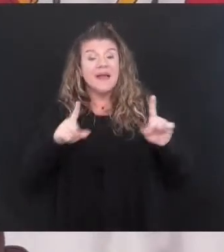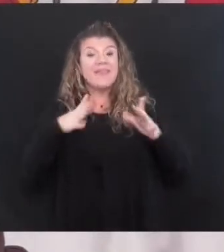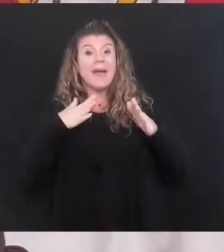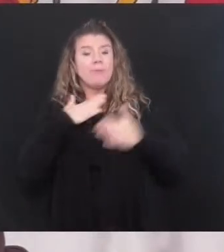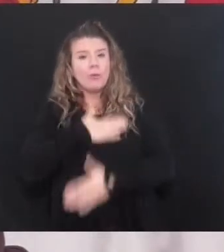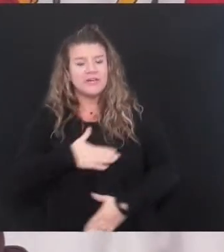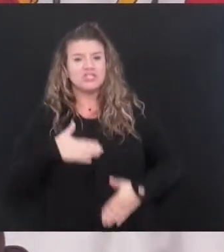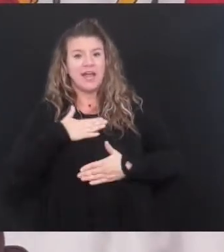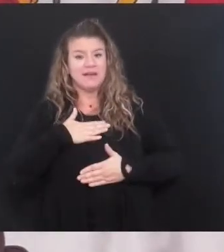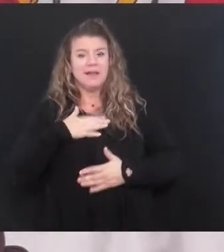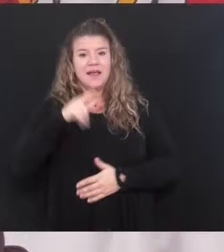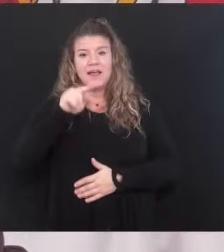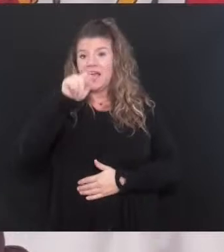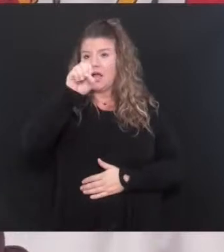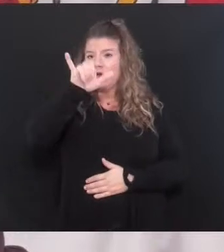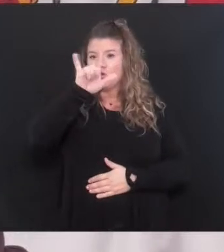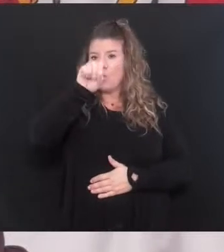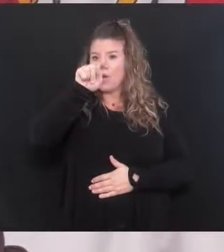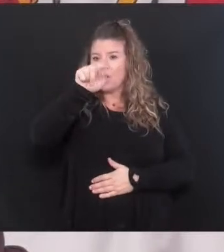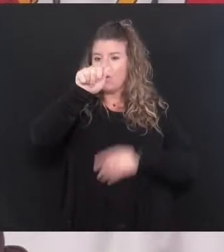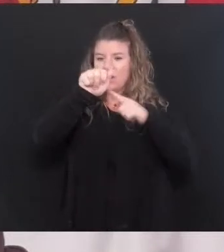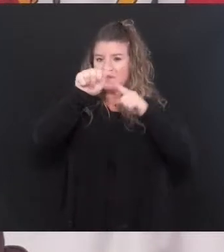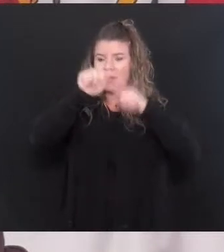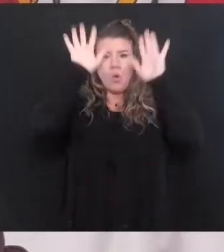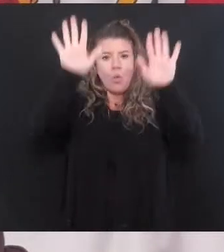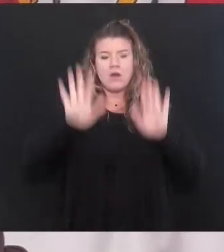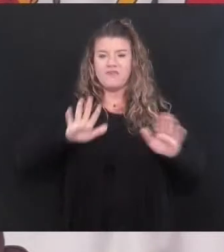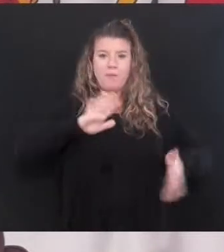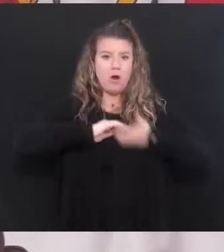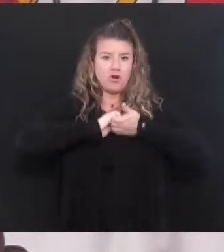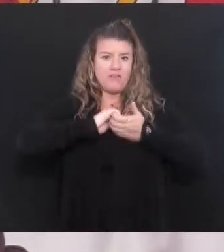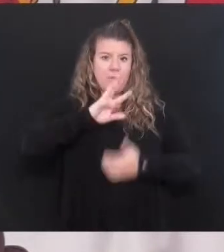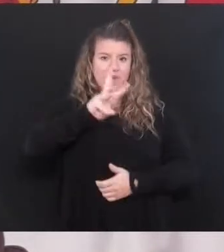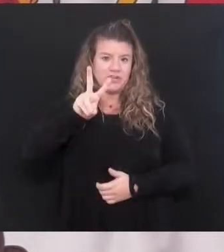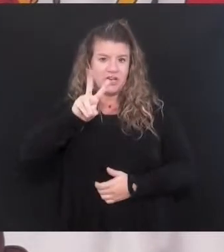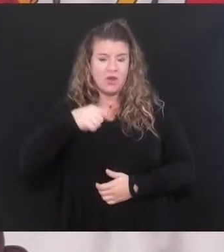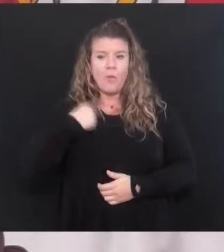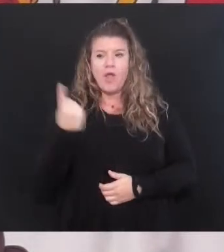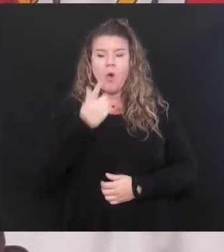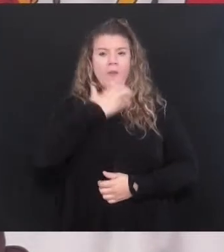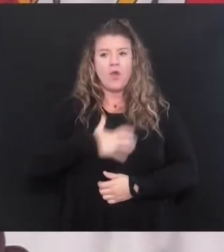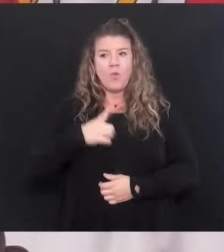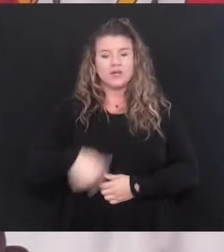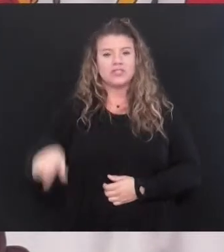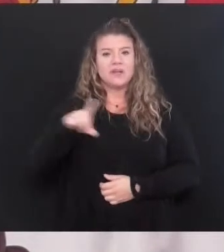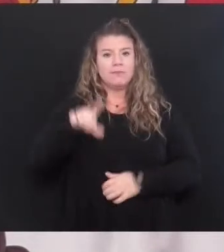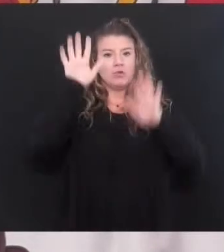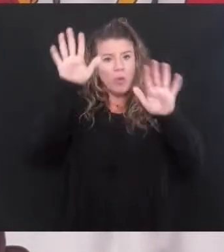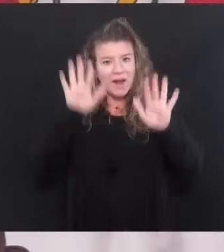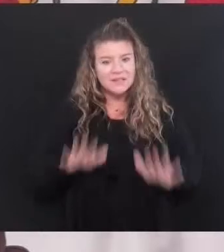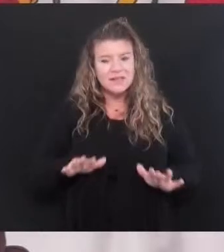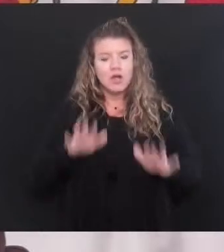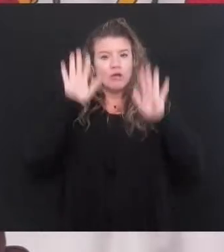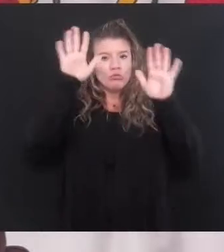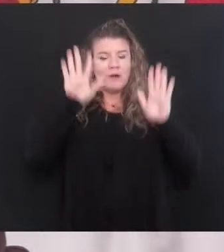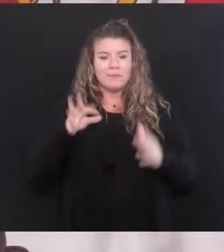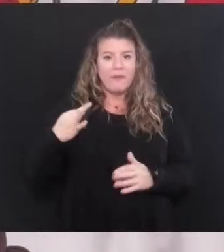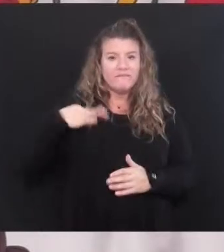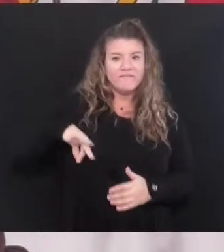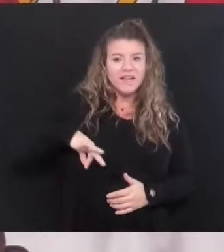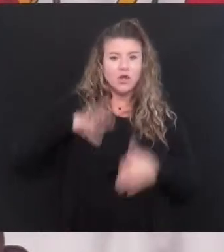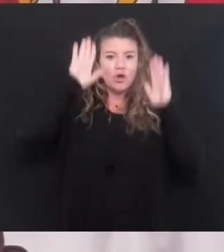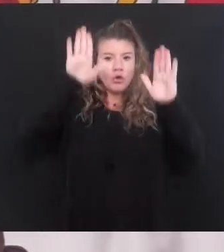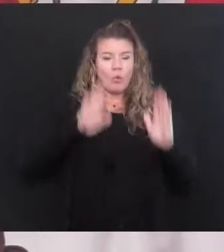And Toyota has been a wonderful partner for West Virginia. We only wish them the greatest. the greatest profitability, the